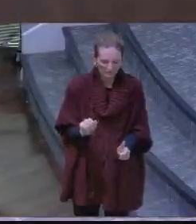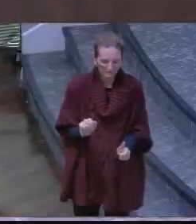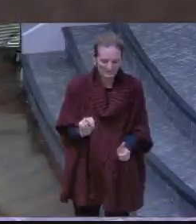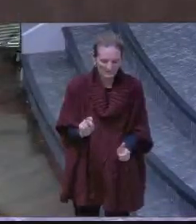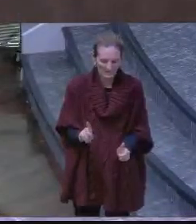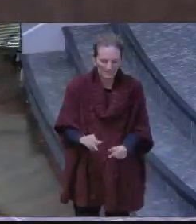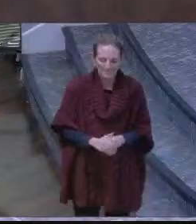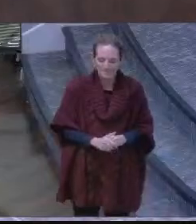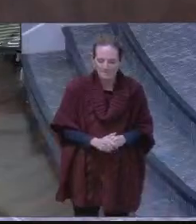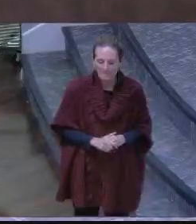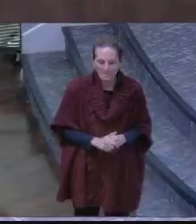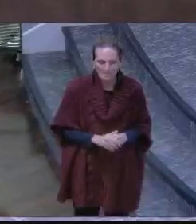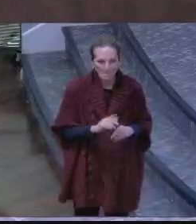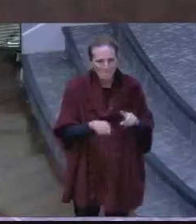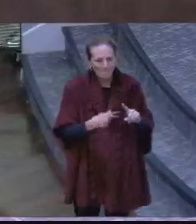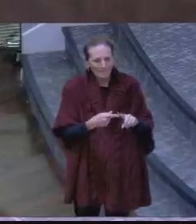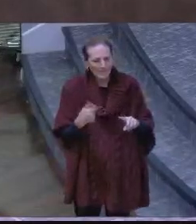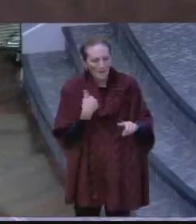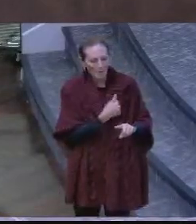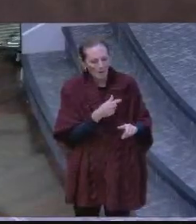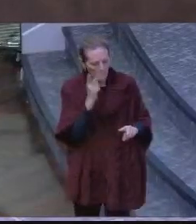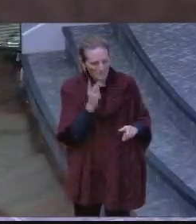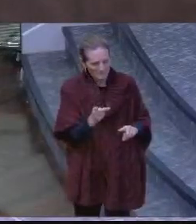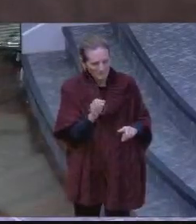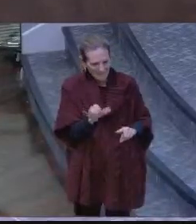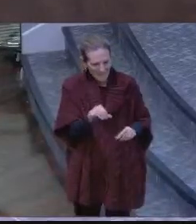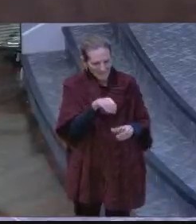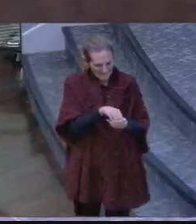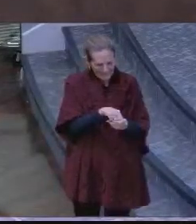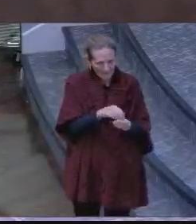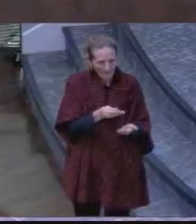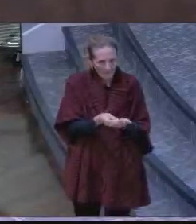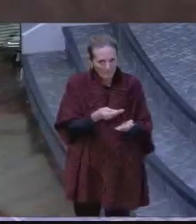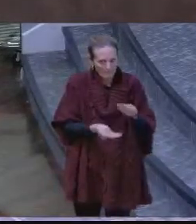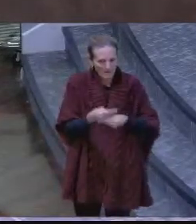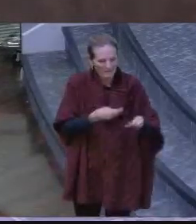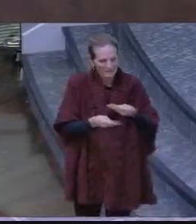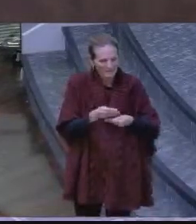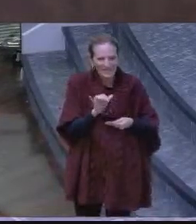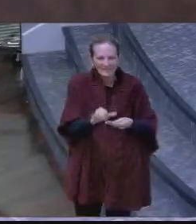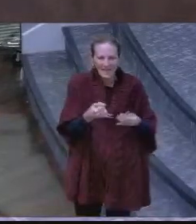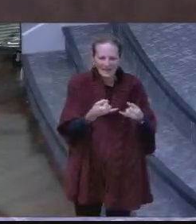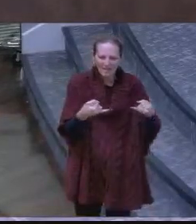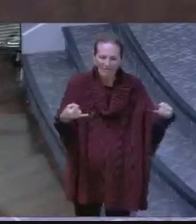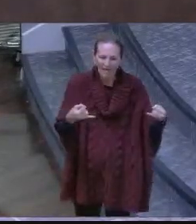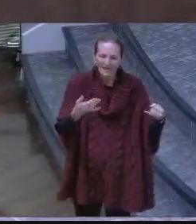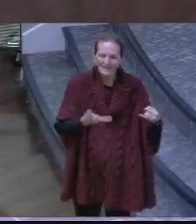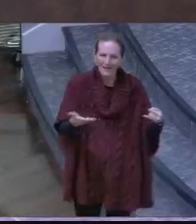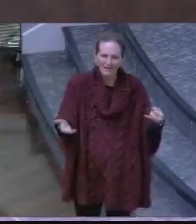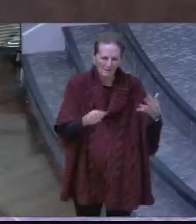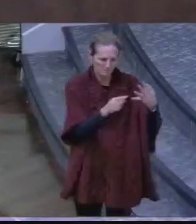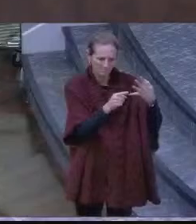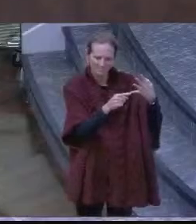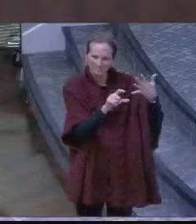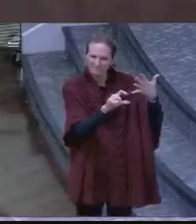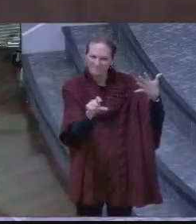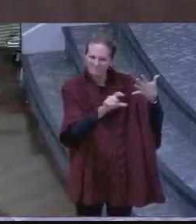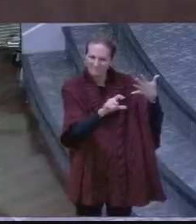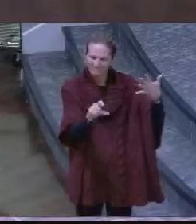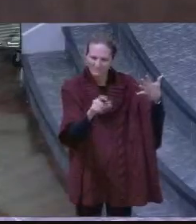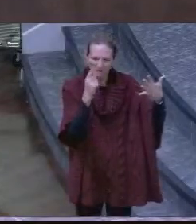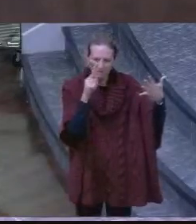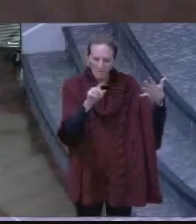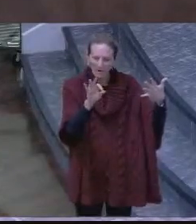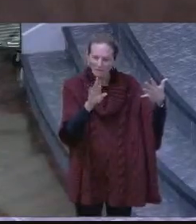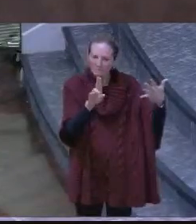Just a quick question. When we see these in the budget, is this a line item in the budget for